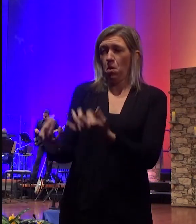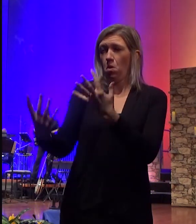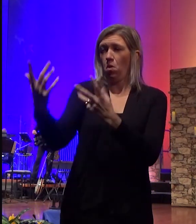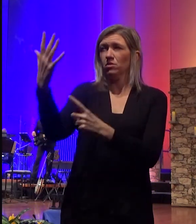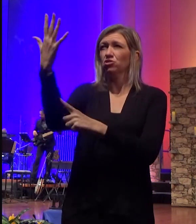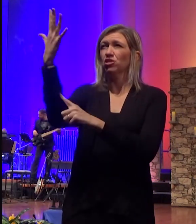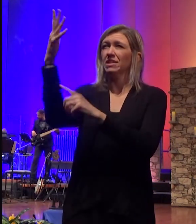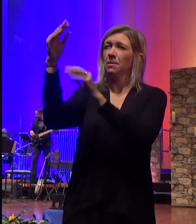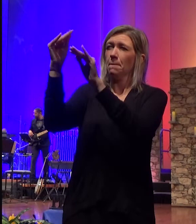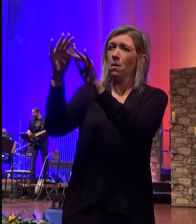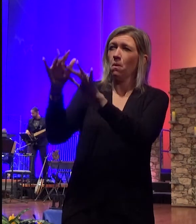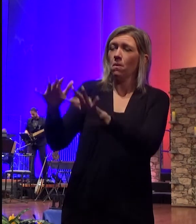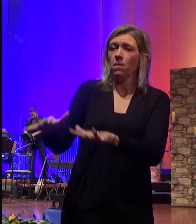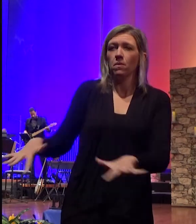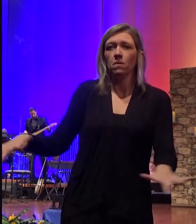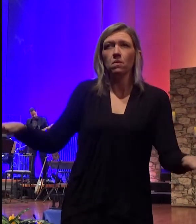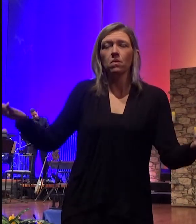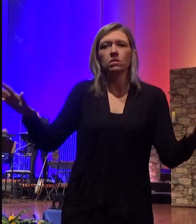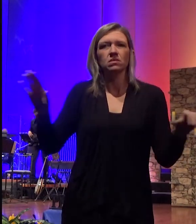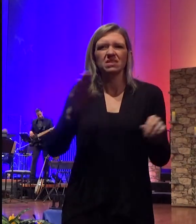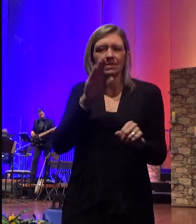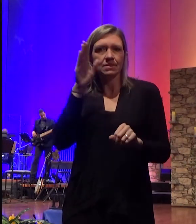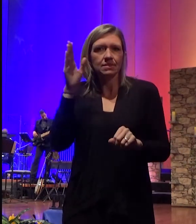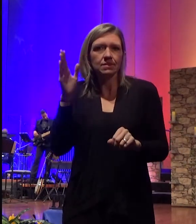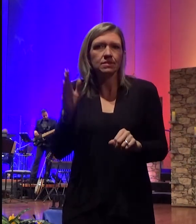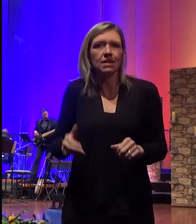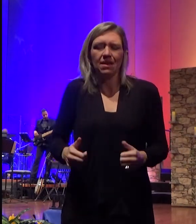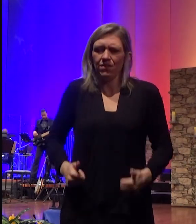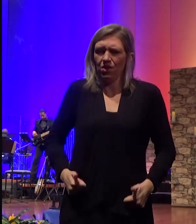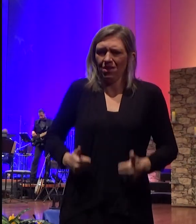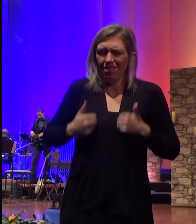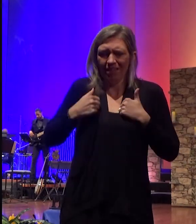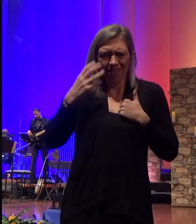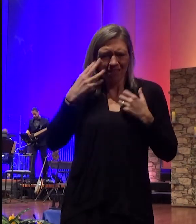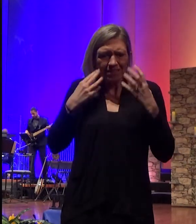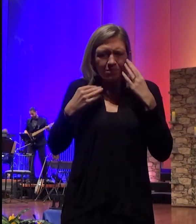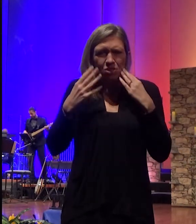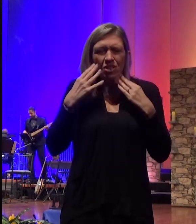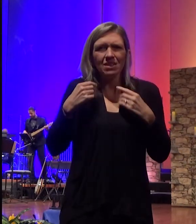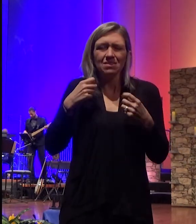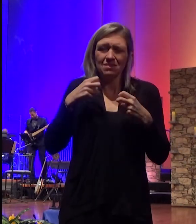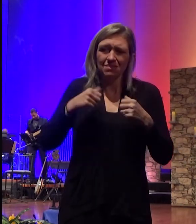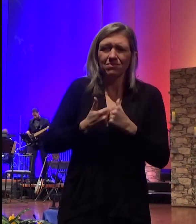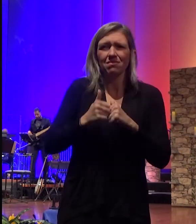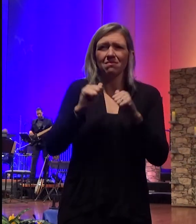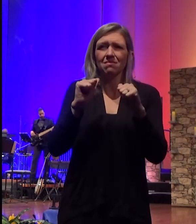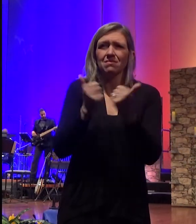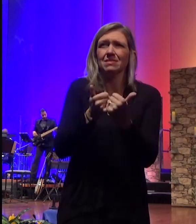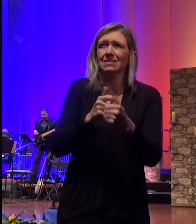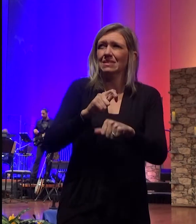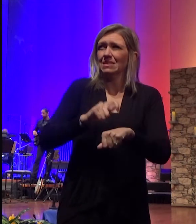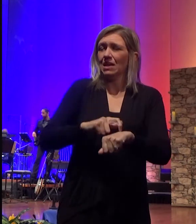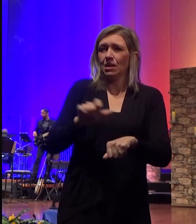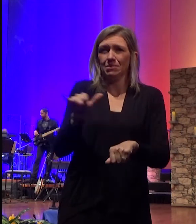trees. Whoa, never lived through times like these.